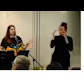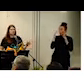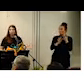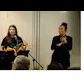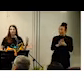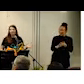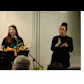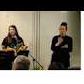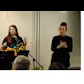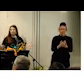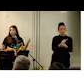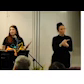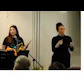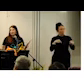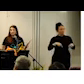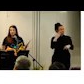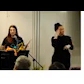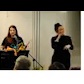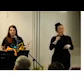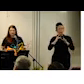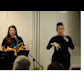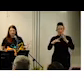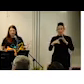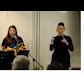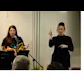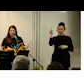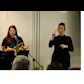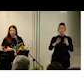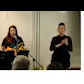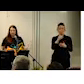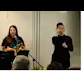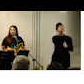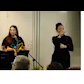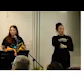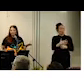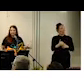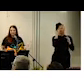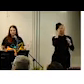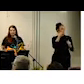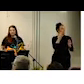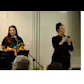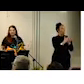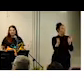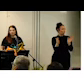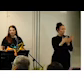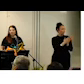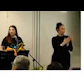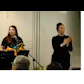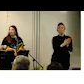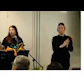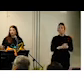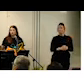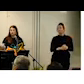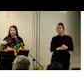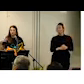one of us in this room and online probably knows someone who is on the autism spectrum. And about 70% of these people